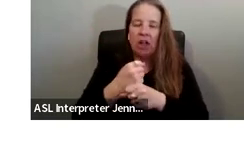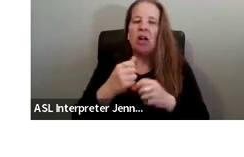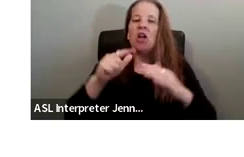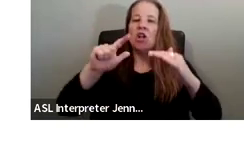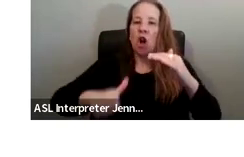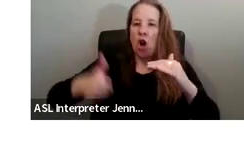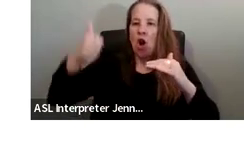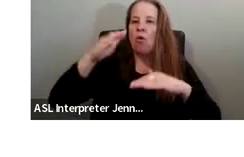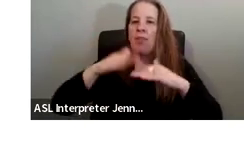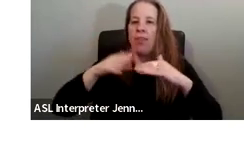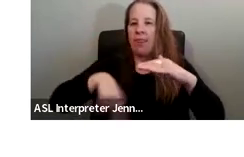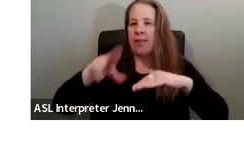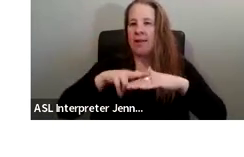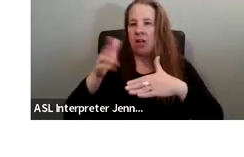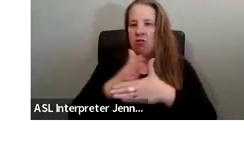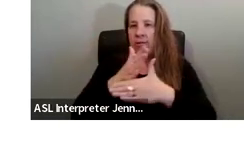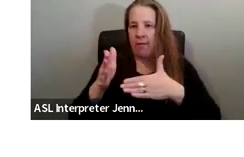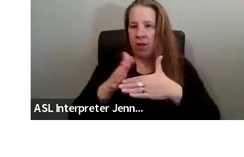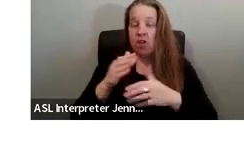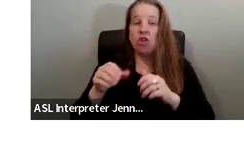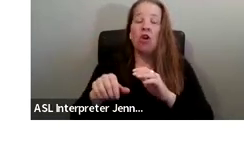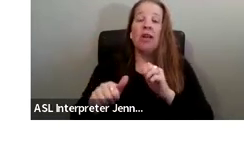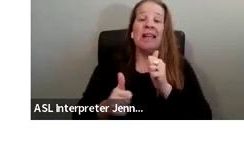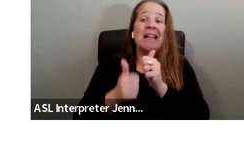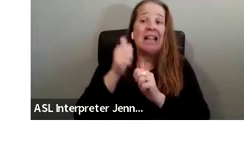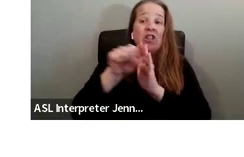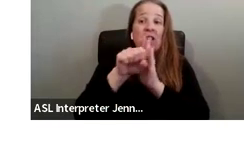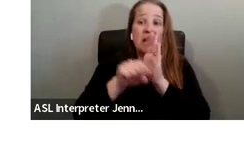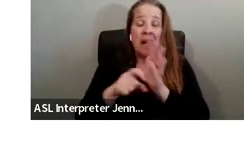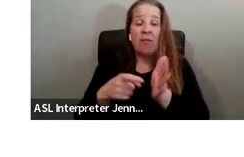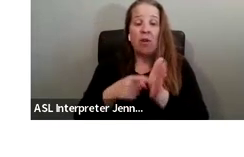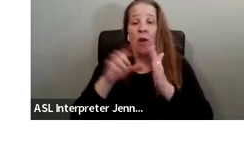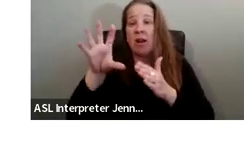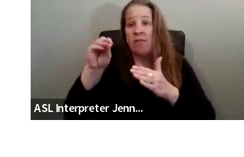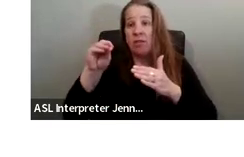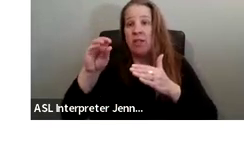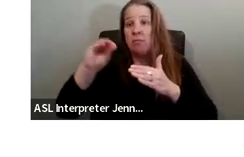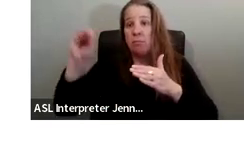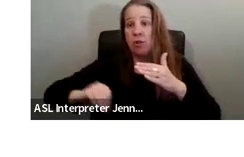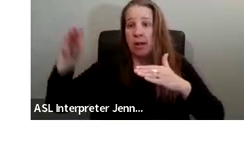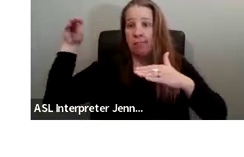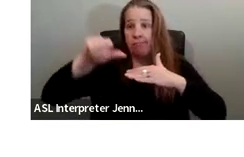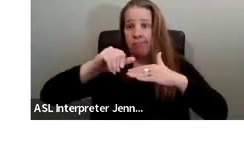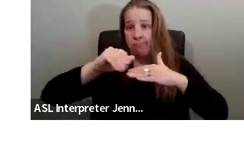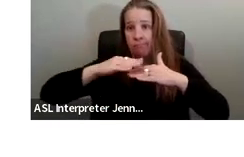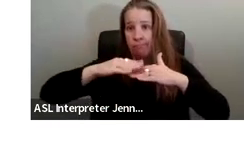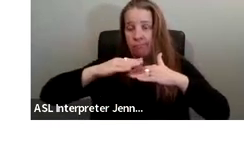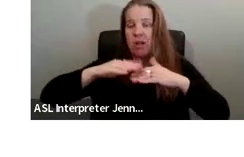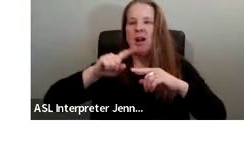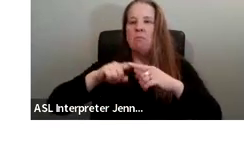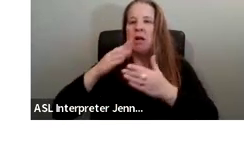national average. So every state has to get at least 50%, but there are some states who are getting more